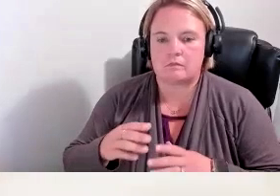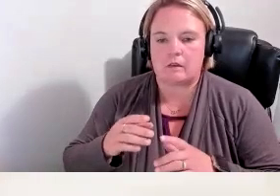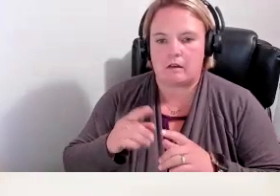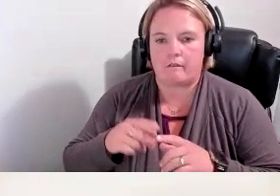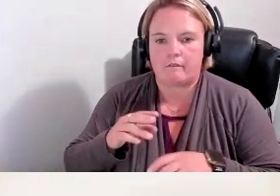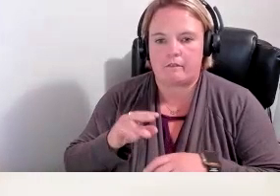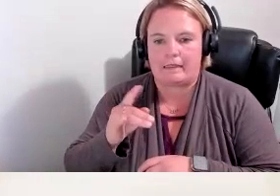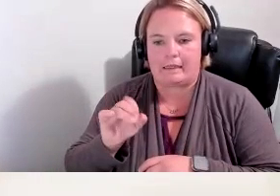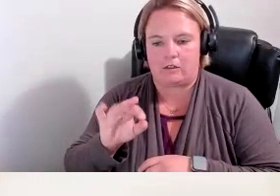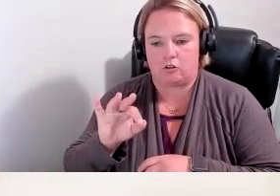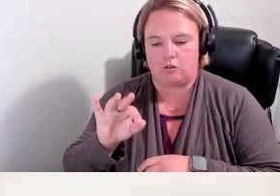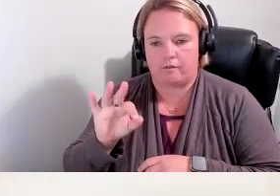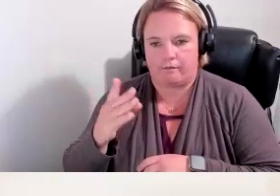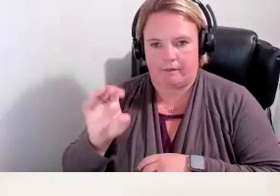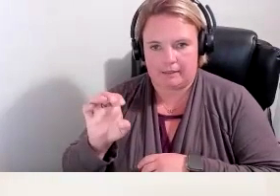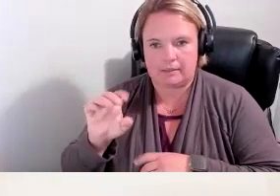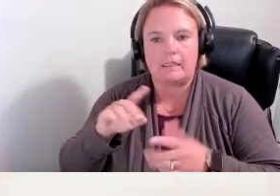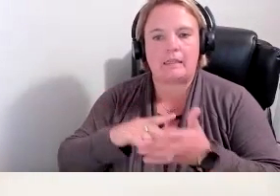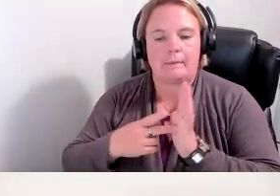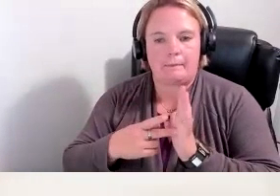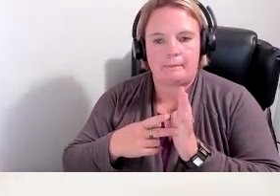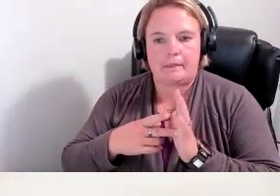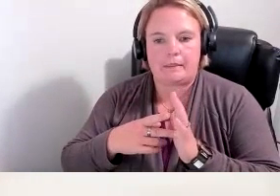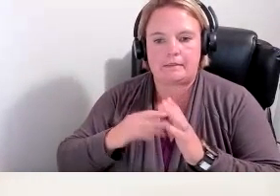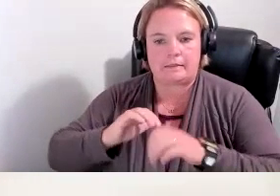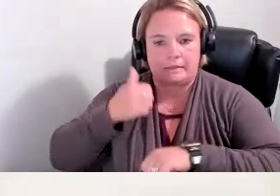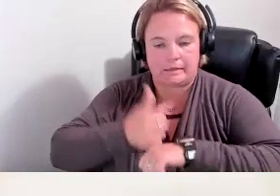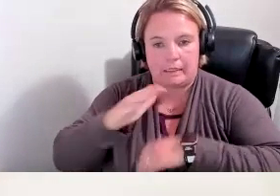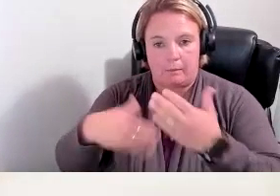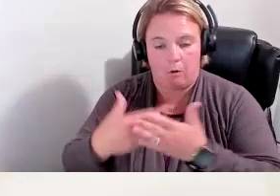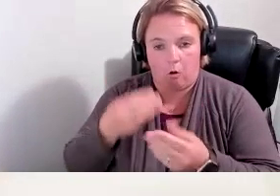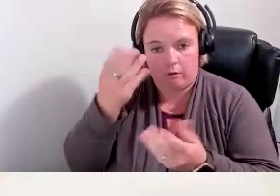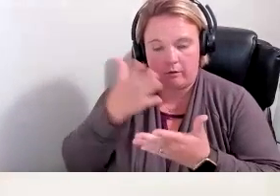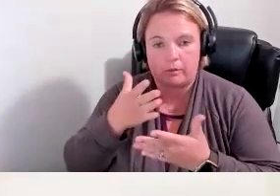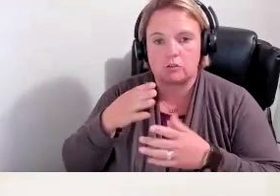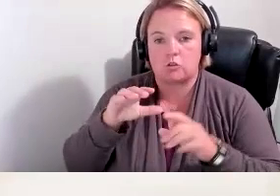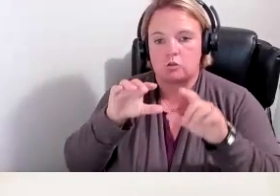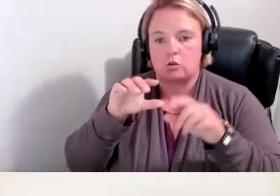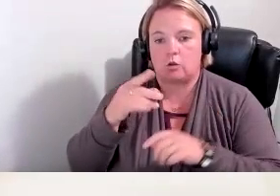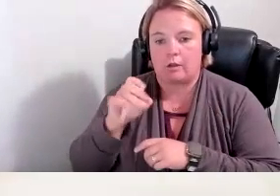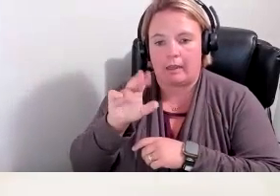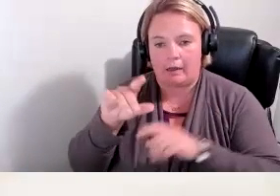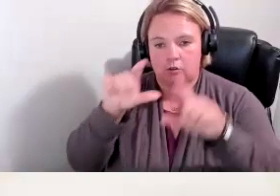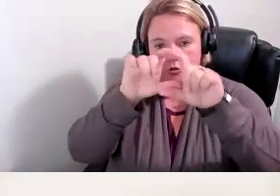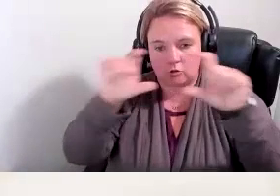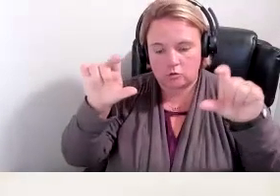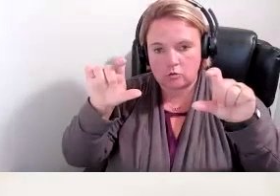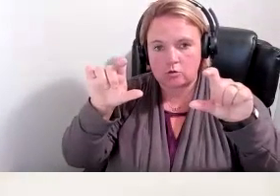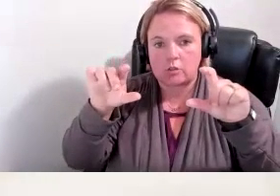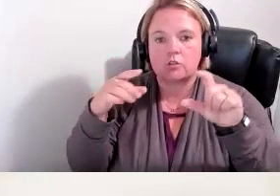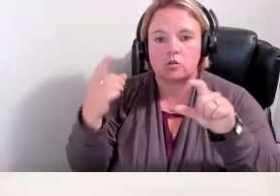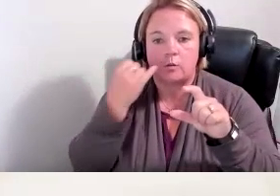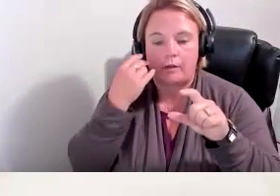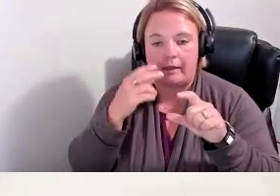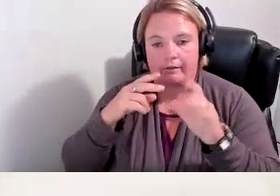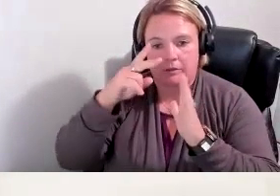And this would include structuring your information so that there's headers and subheaders so that someone with a screen reader